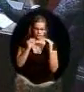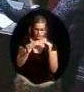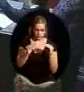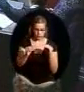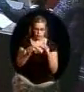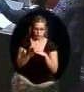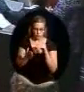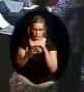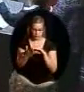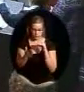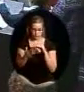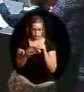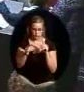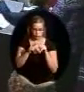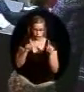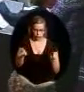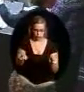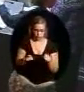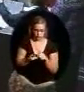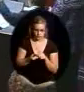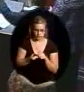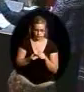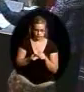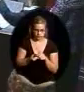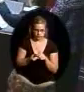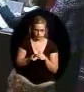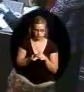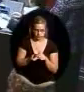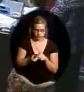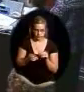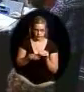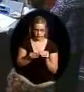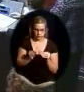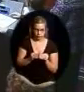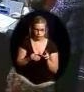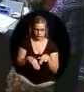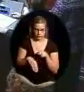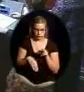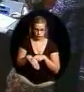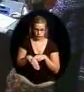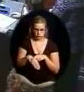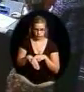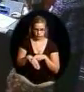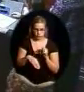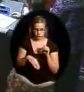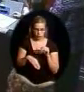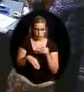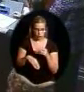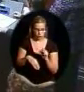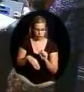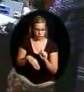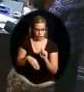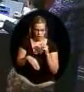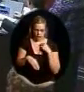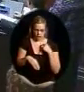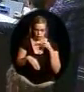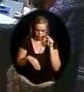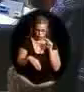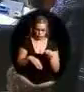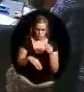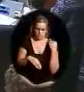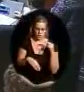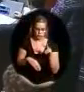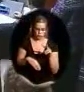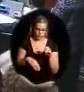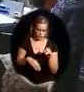learning scorecard, the internal one, I know the number of National Merit Scholars, I was looking at some data back in 2000,